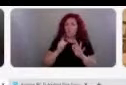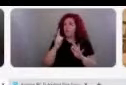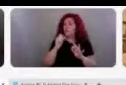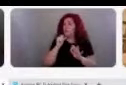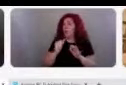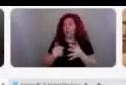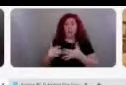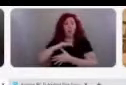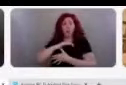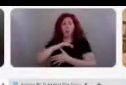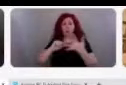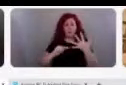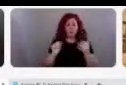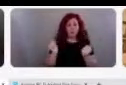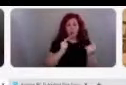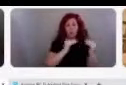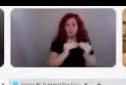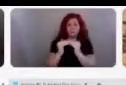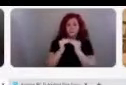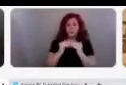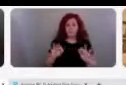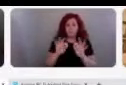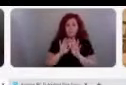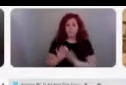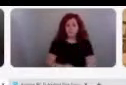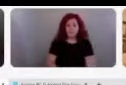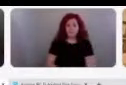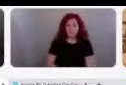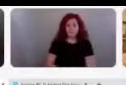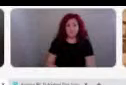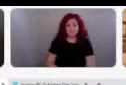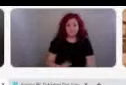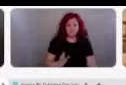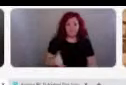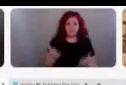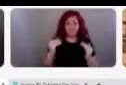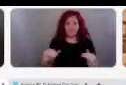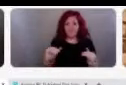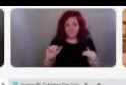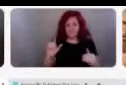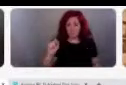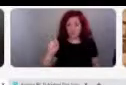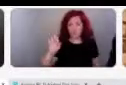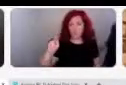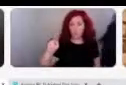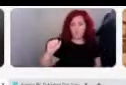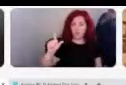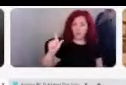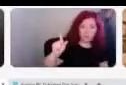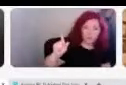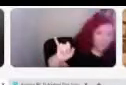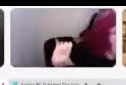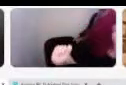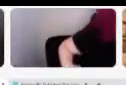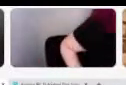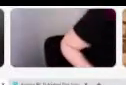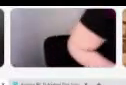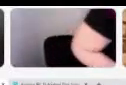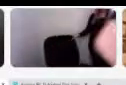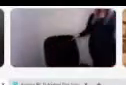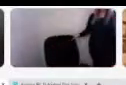other so thank you the next speaker is karina ruiz karina can you unmute